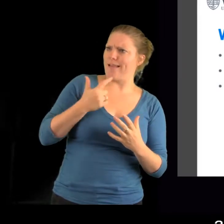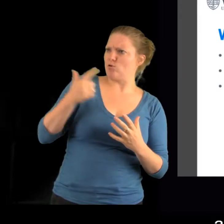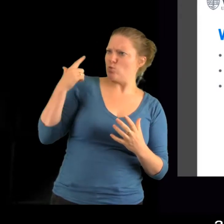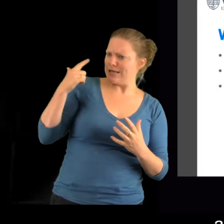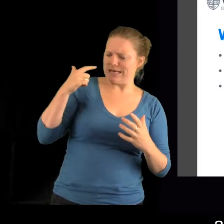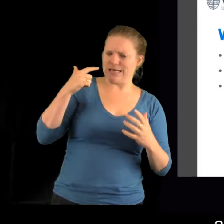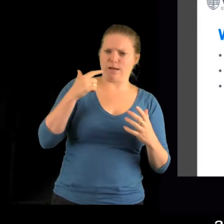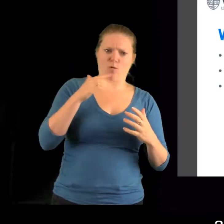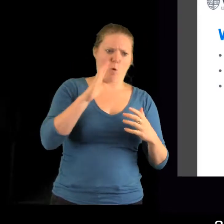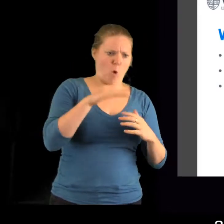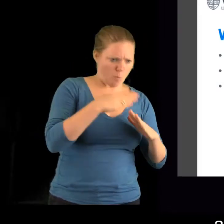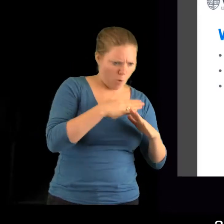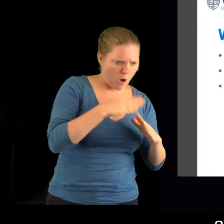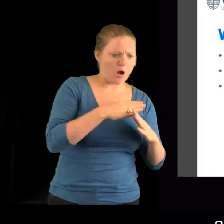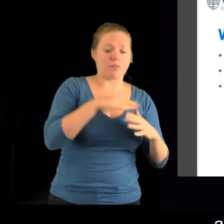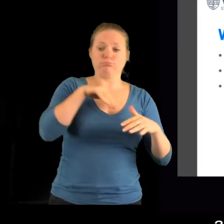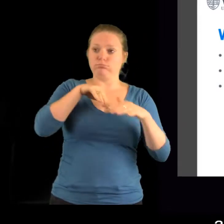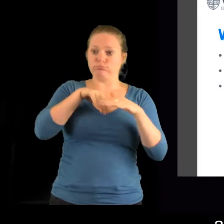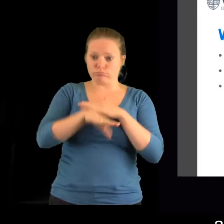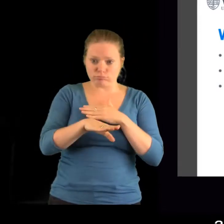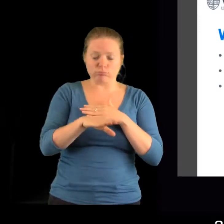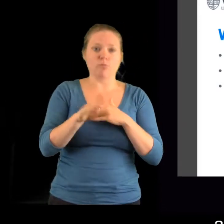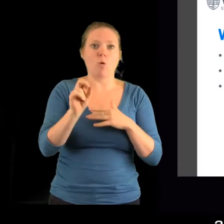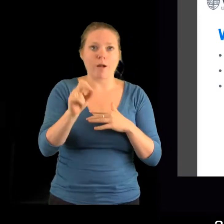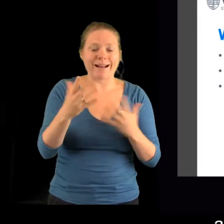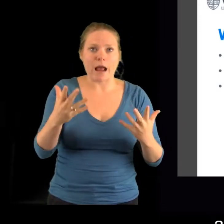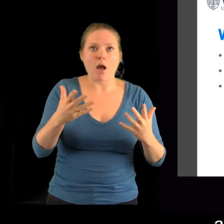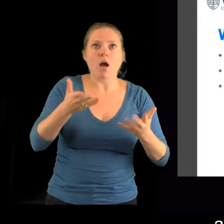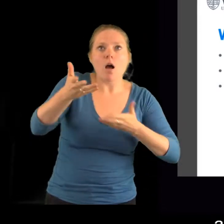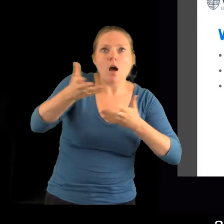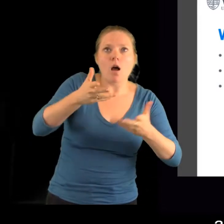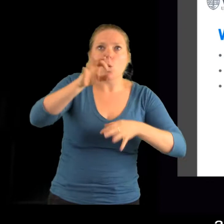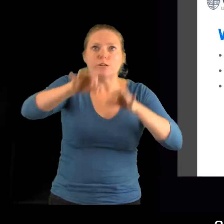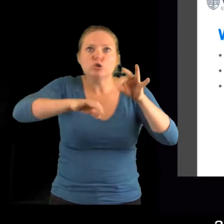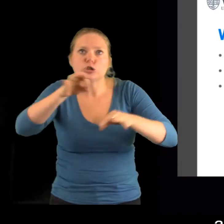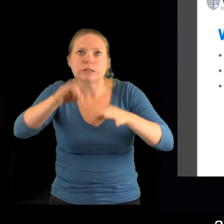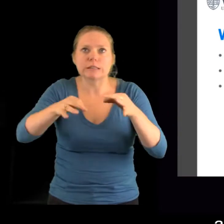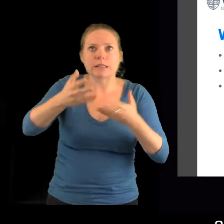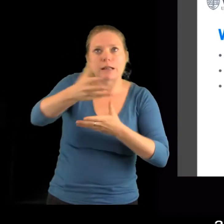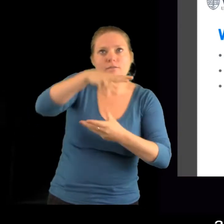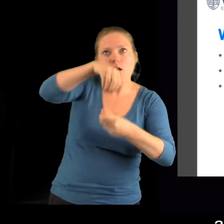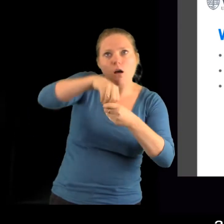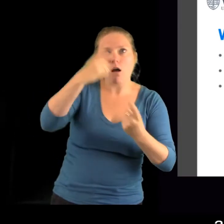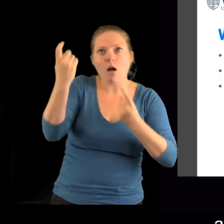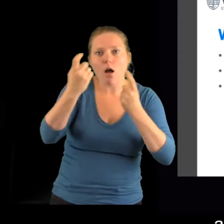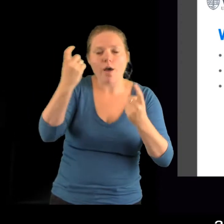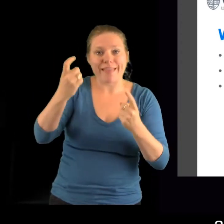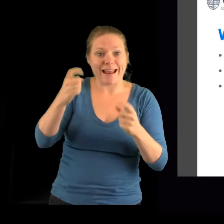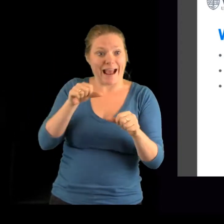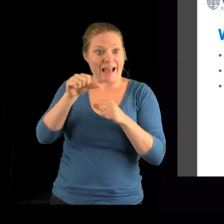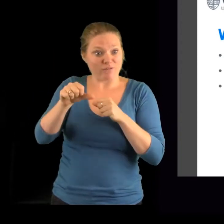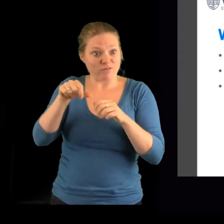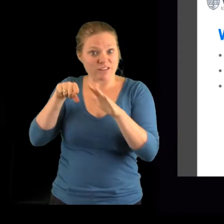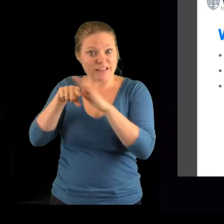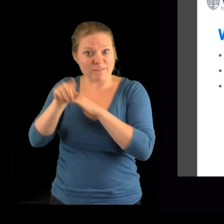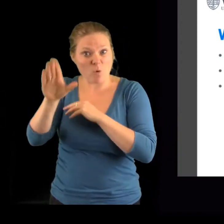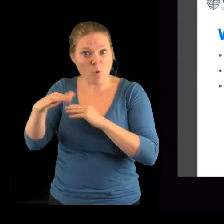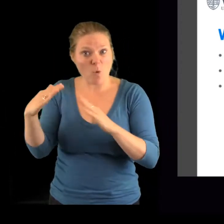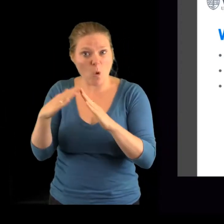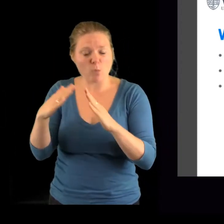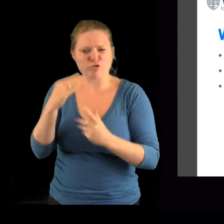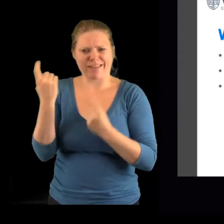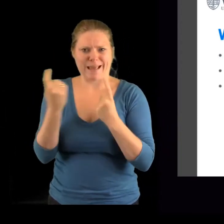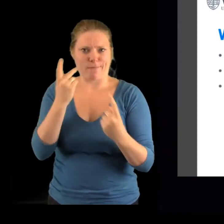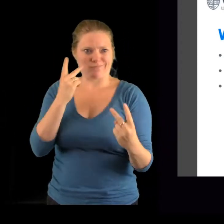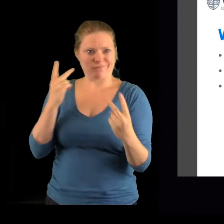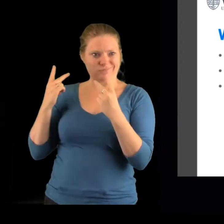class, you should be walking away going, what did I just learn? How does that impact me? Right? Now, when you're in